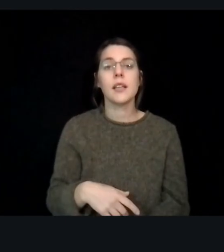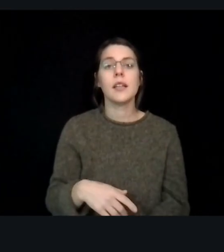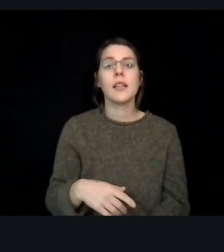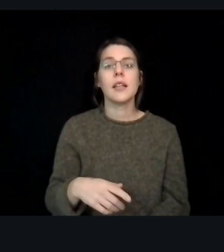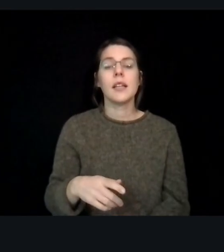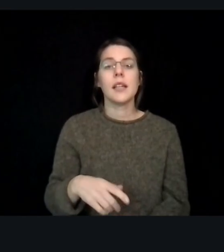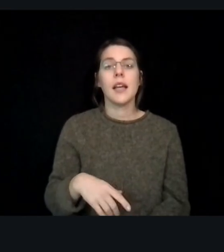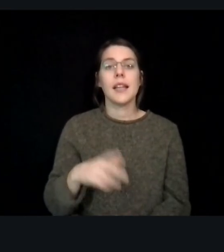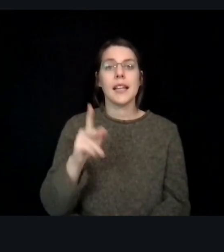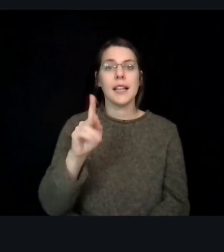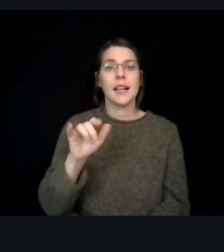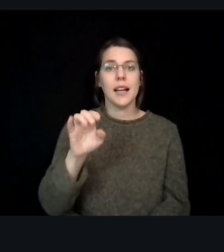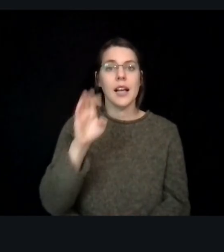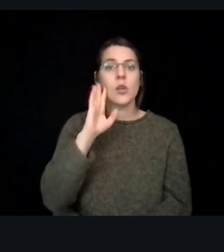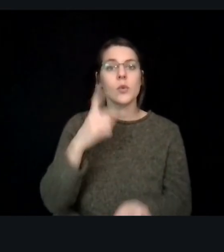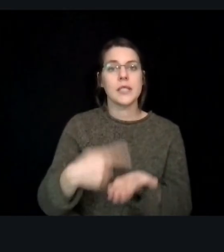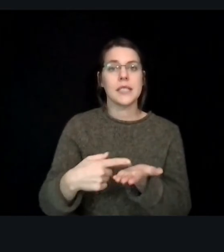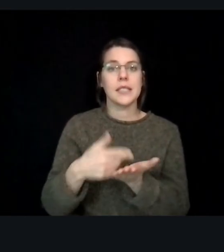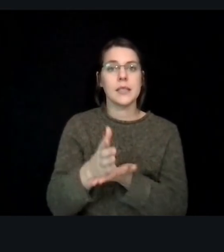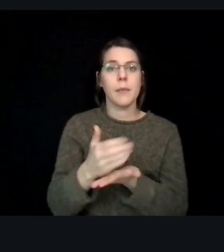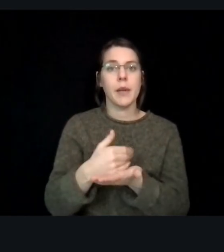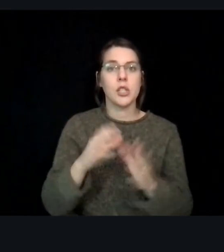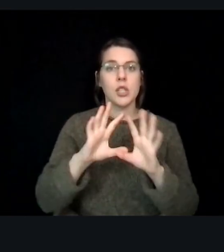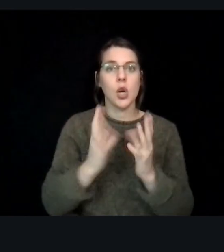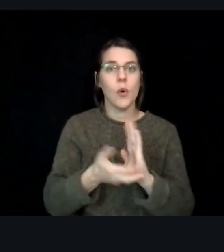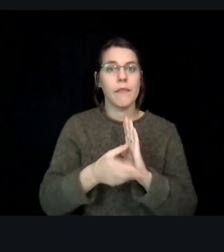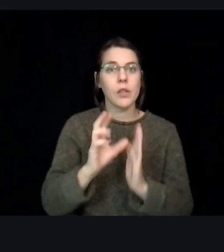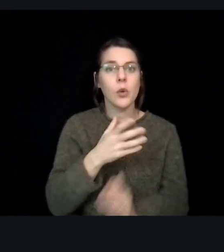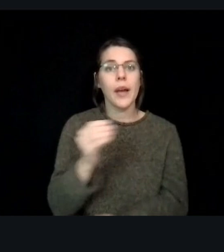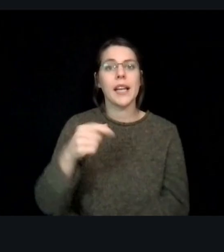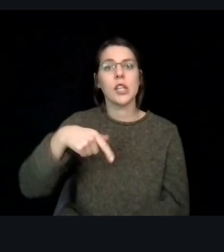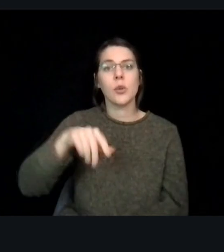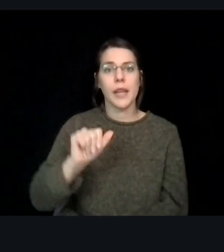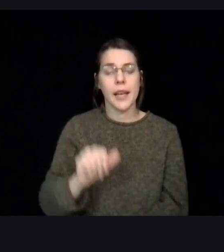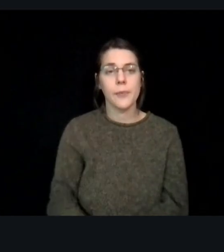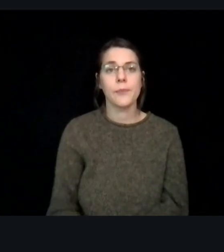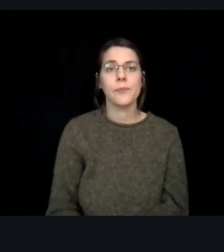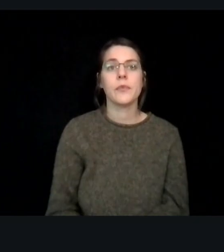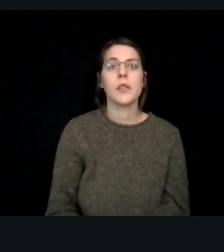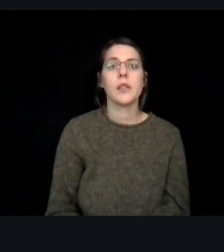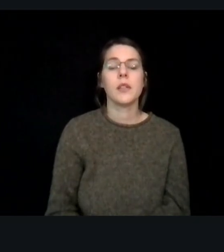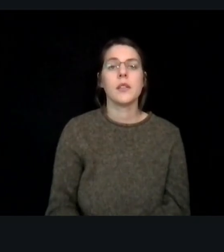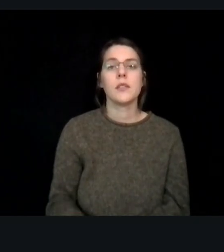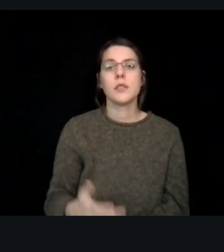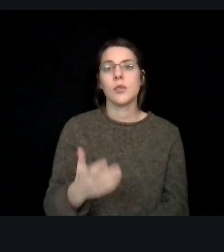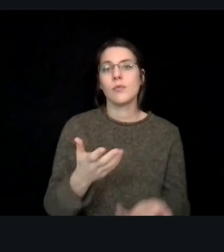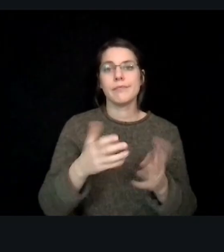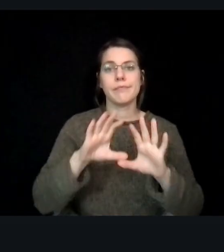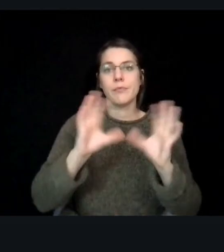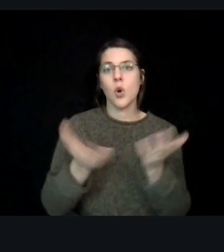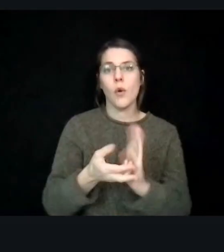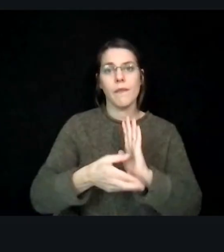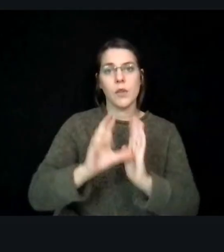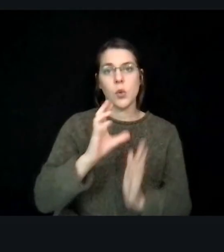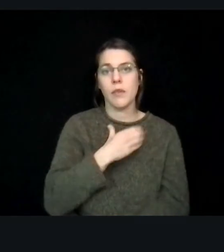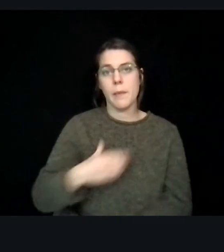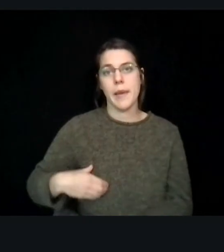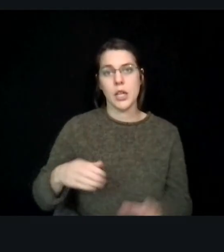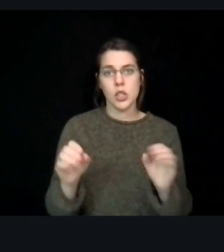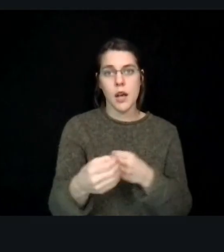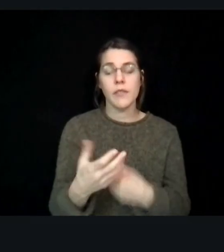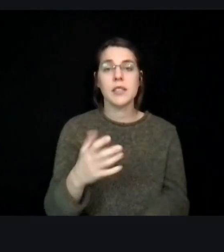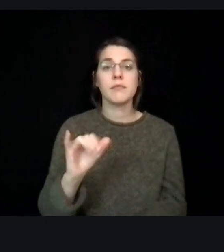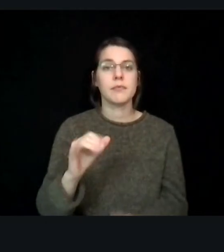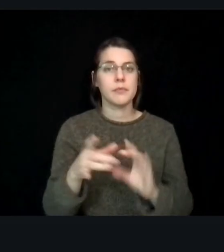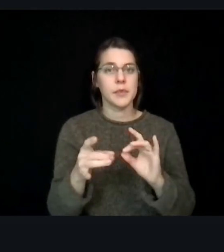budget overview and do any Q&A. So starting with an overview of the Mayor's Office. As mentioned, we have an executive